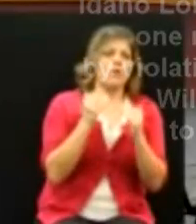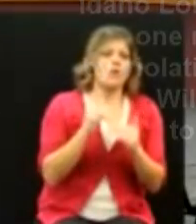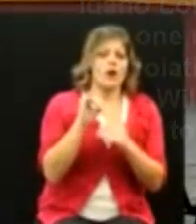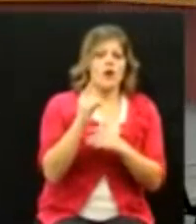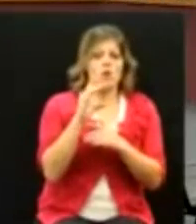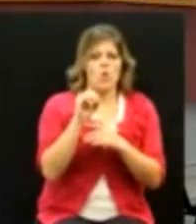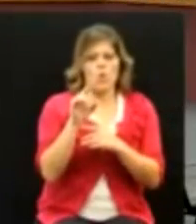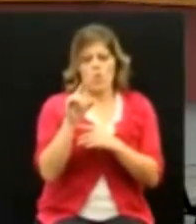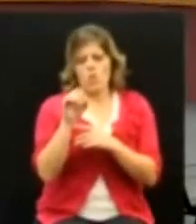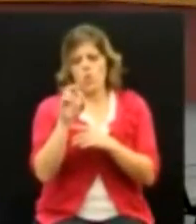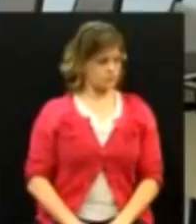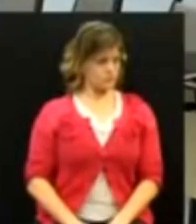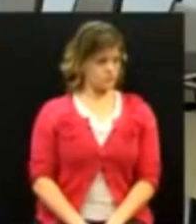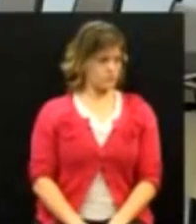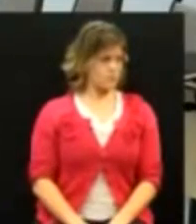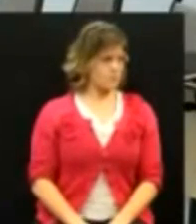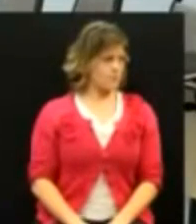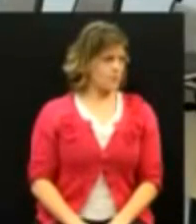Idaho Lorax.